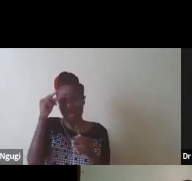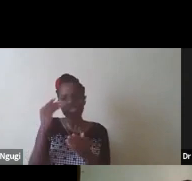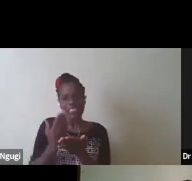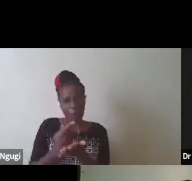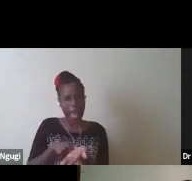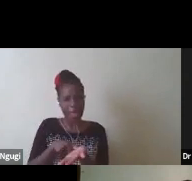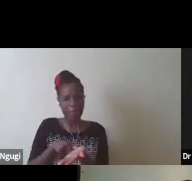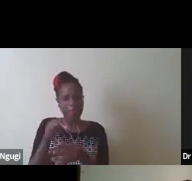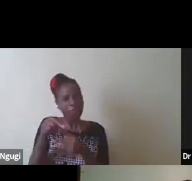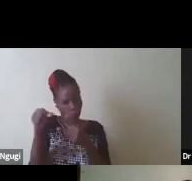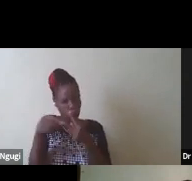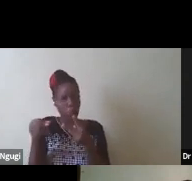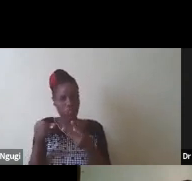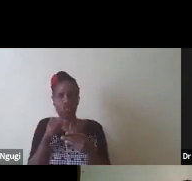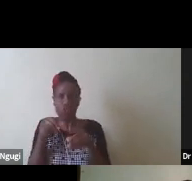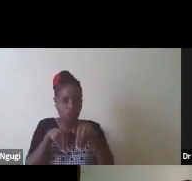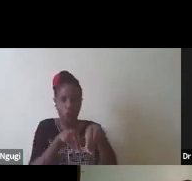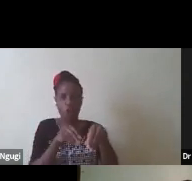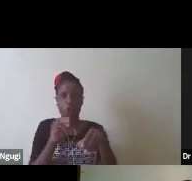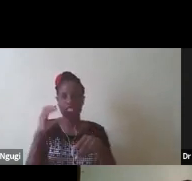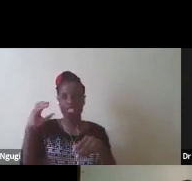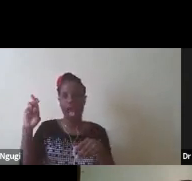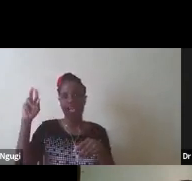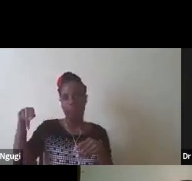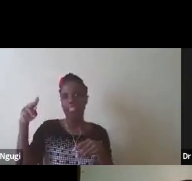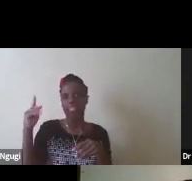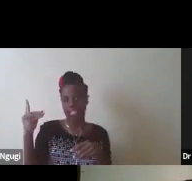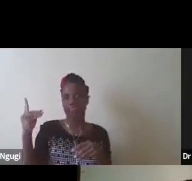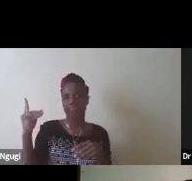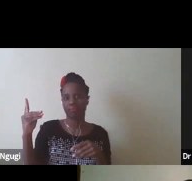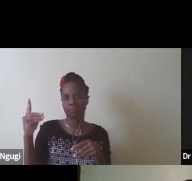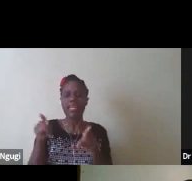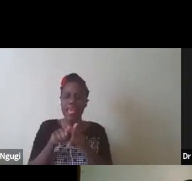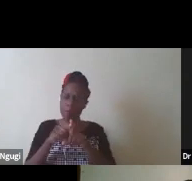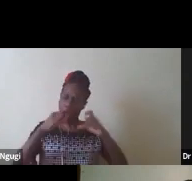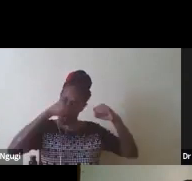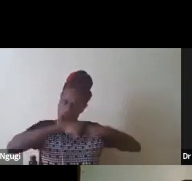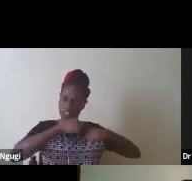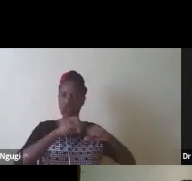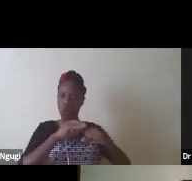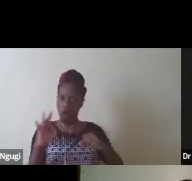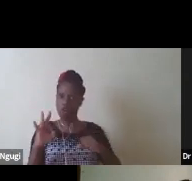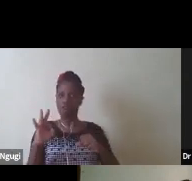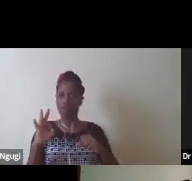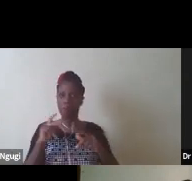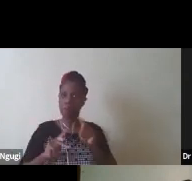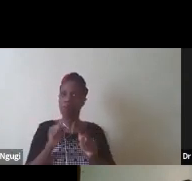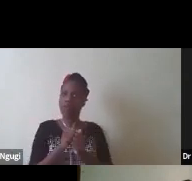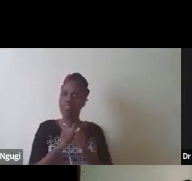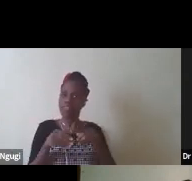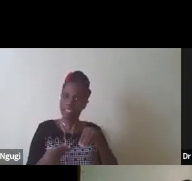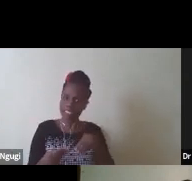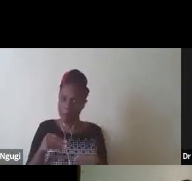and sometimes even the people with lived experiences and those who advocate with them opt for there to be a law